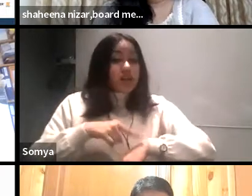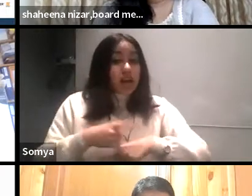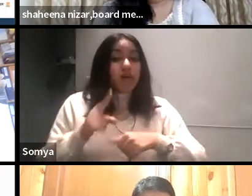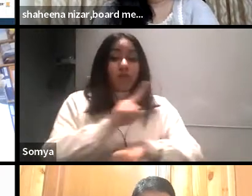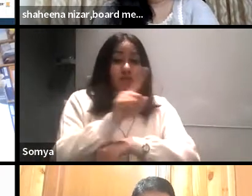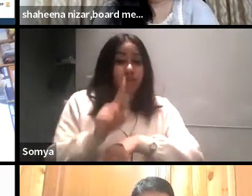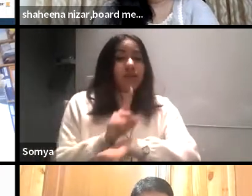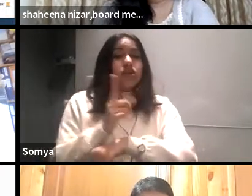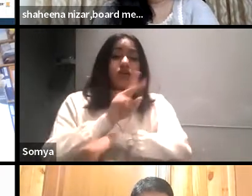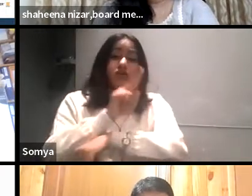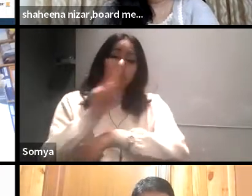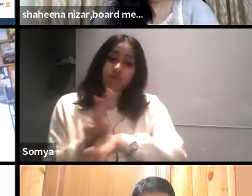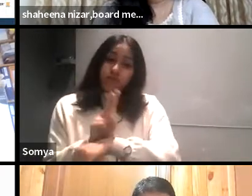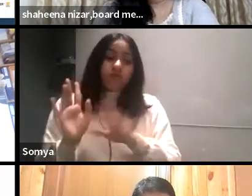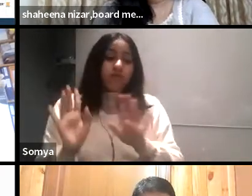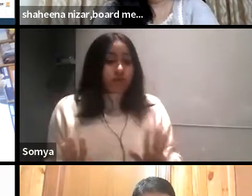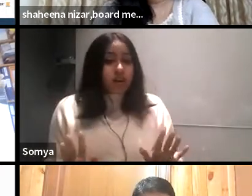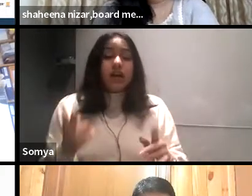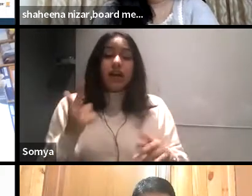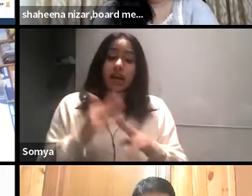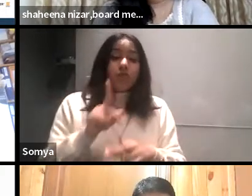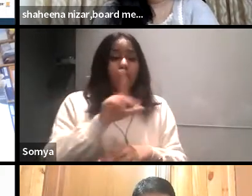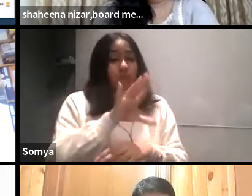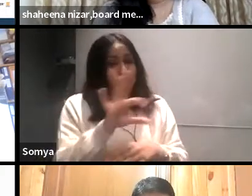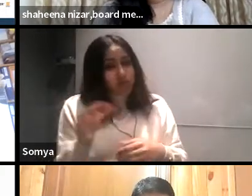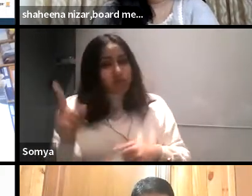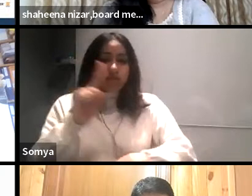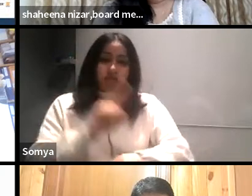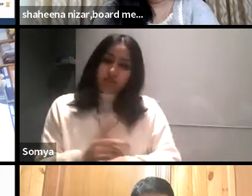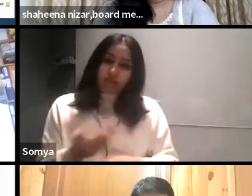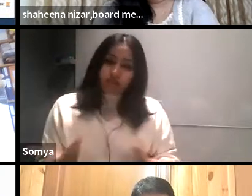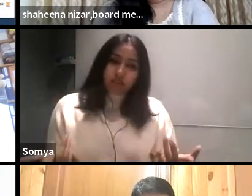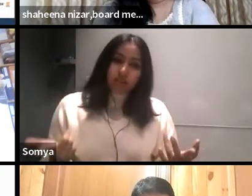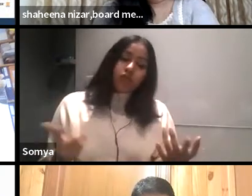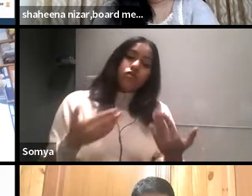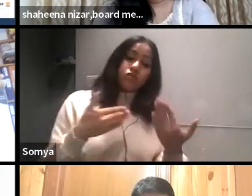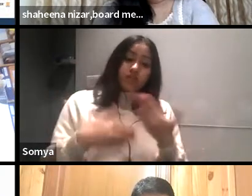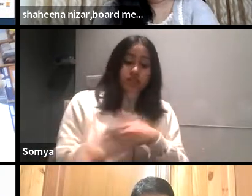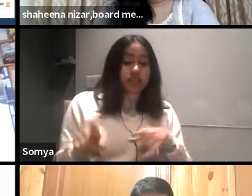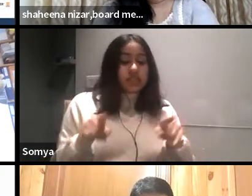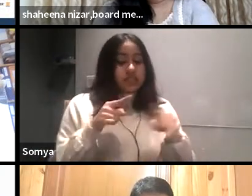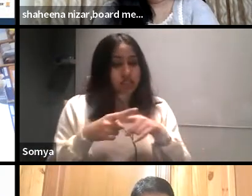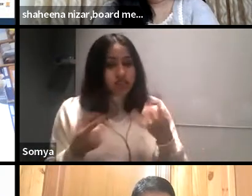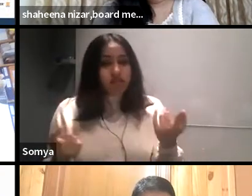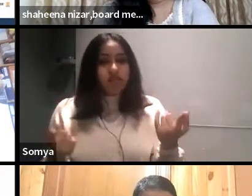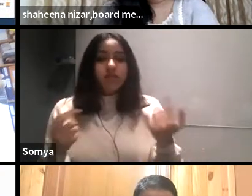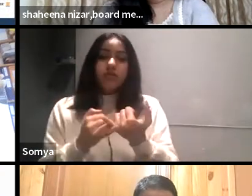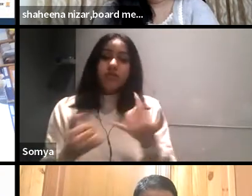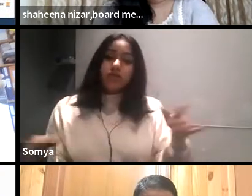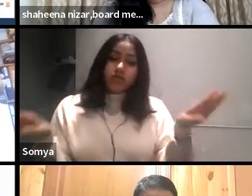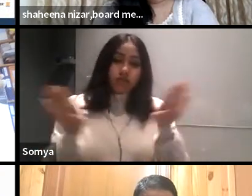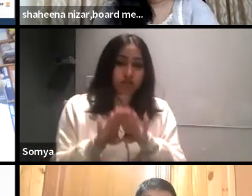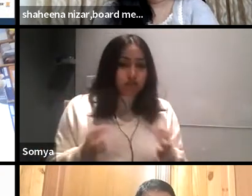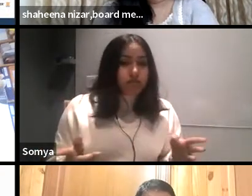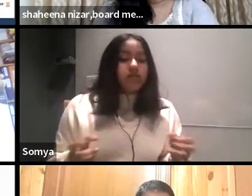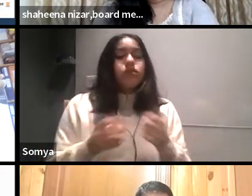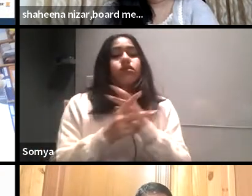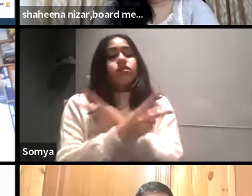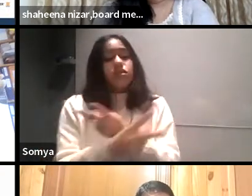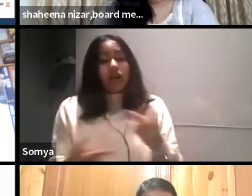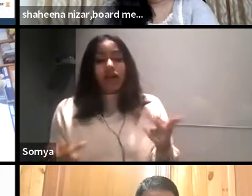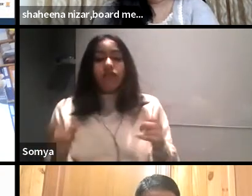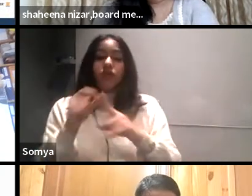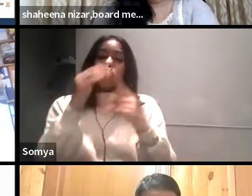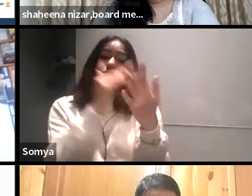hour or 2 hours during weekdays or during the Saturday, Sundays. And also we have very limited